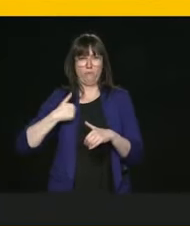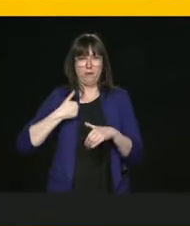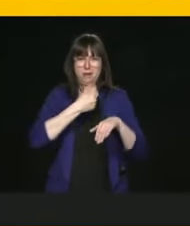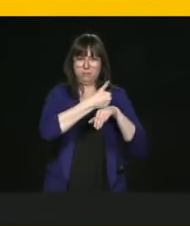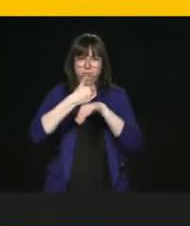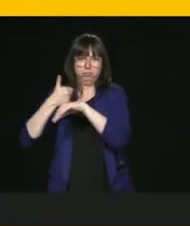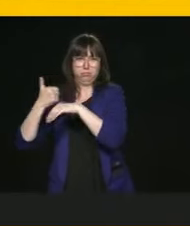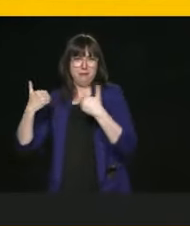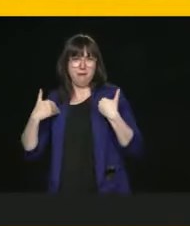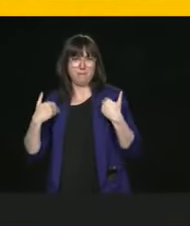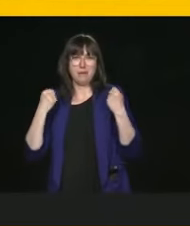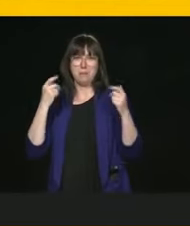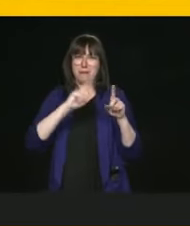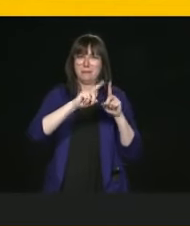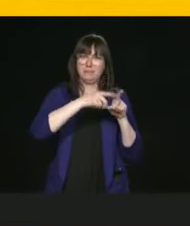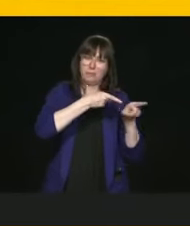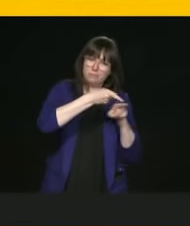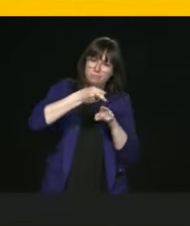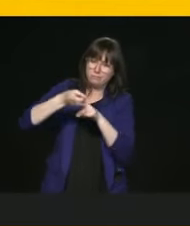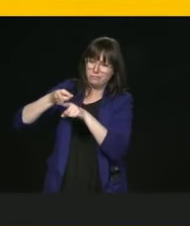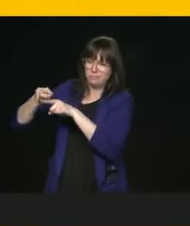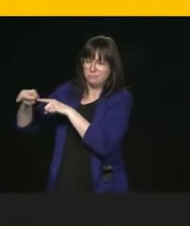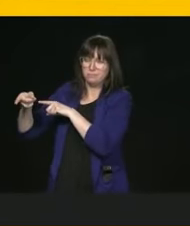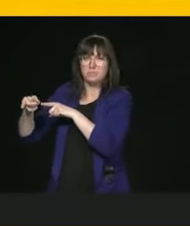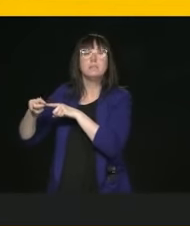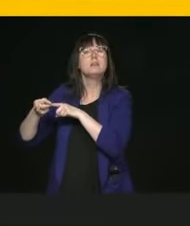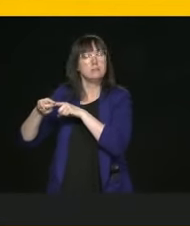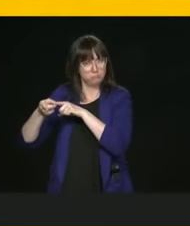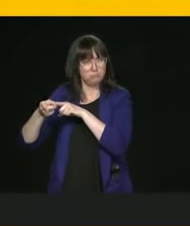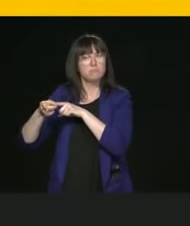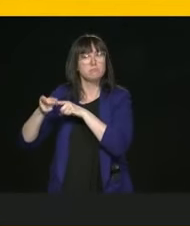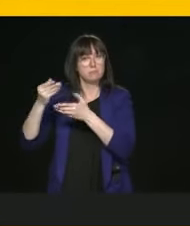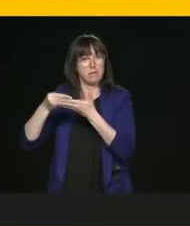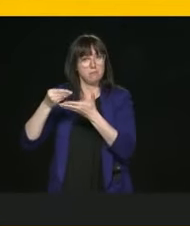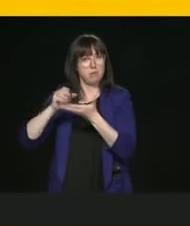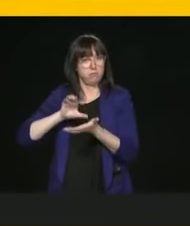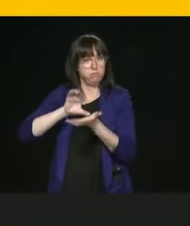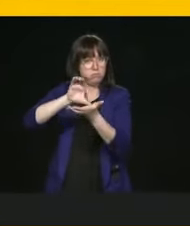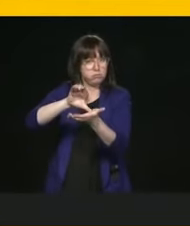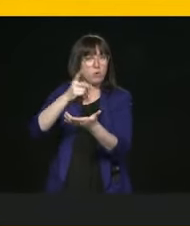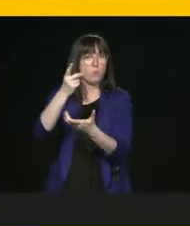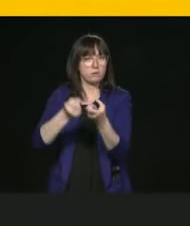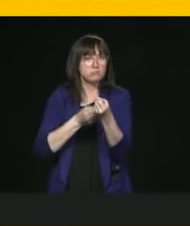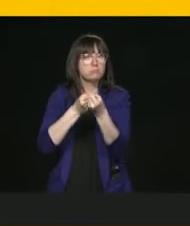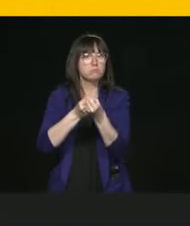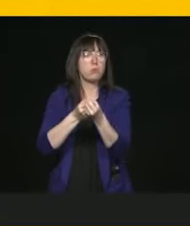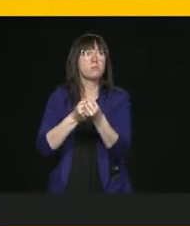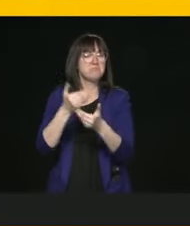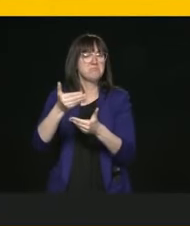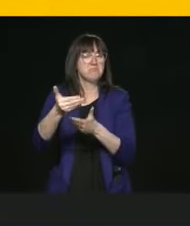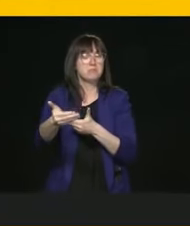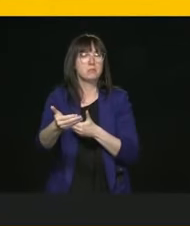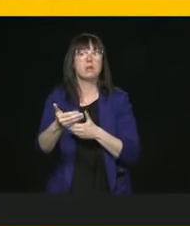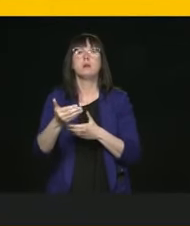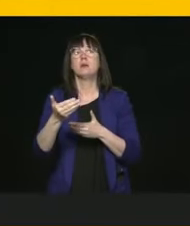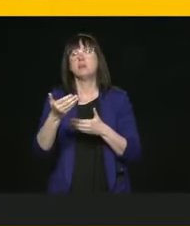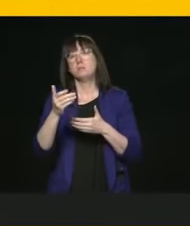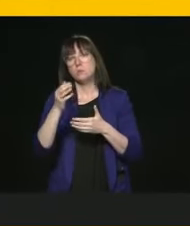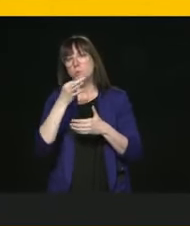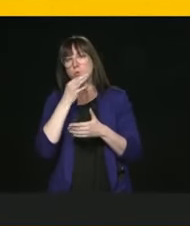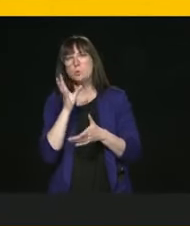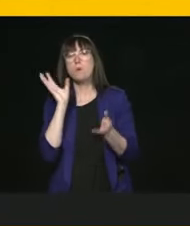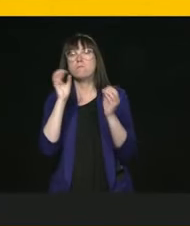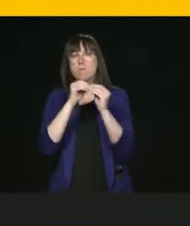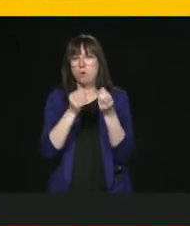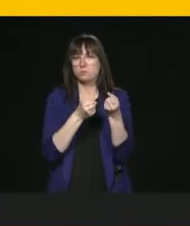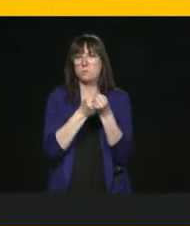step. Very soon, we will be announcing other measures to support Indigenous businesses and their employees. I am very